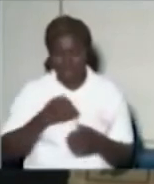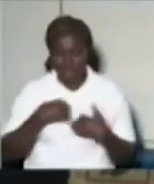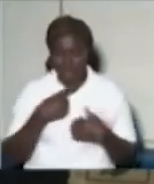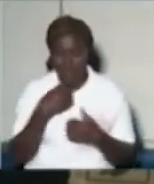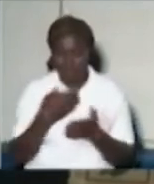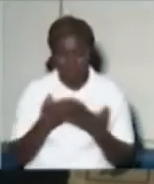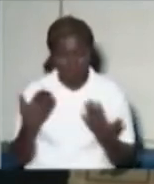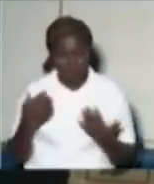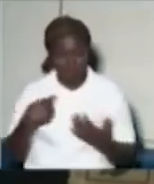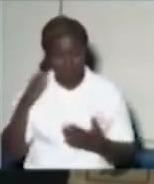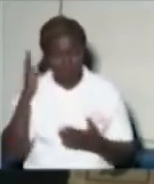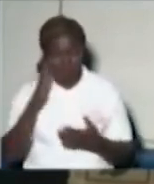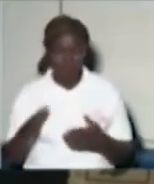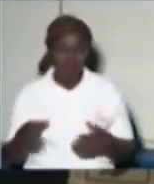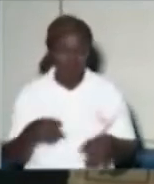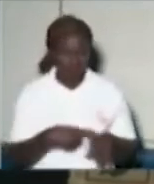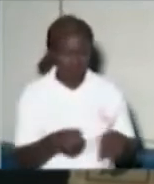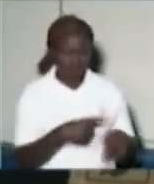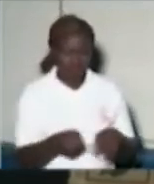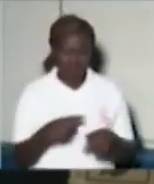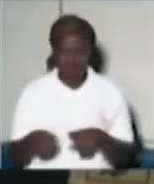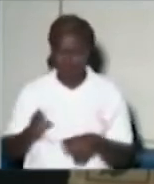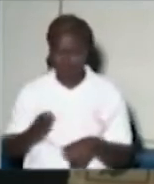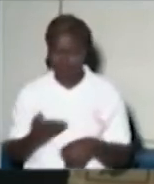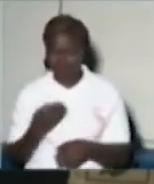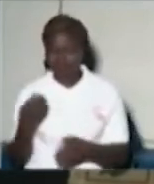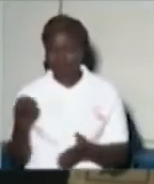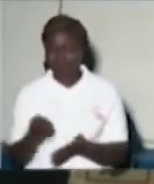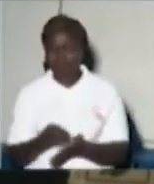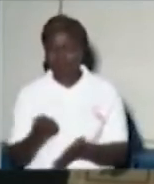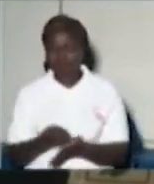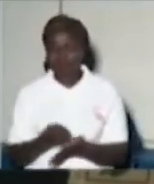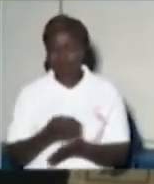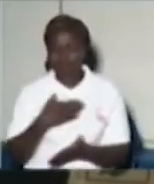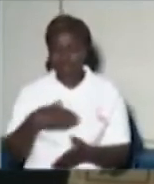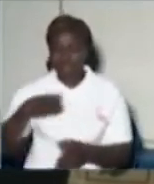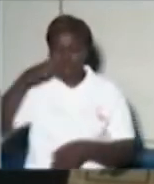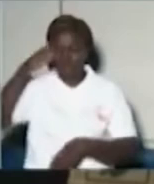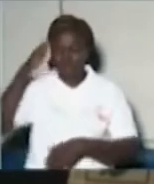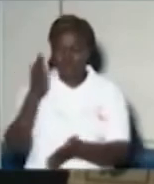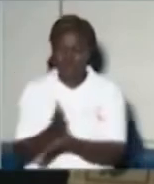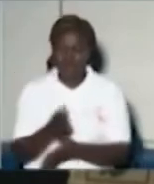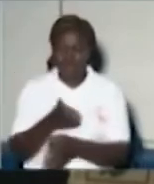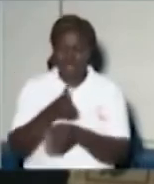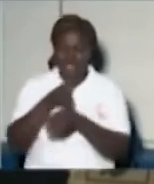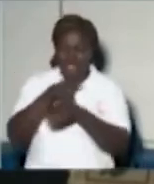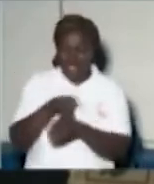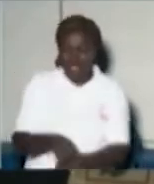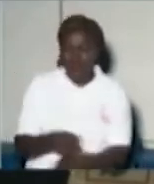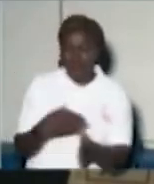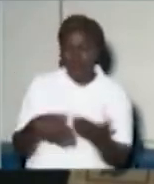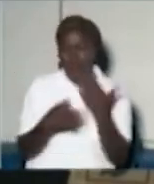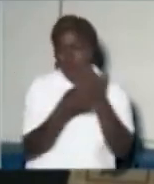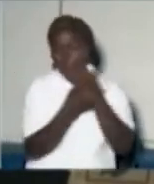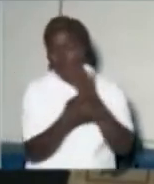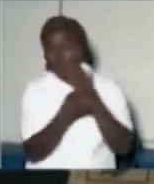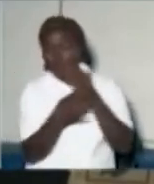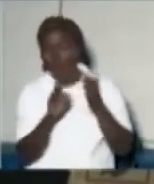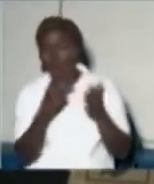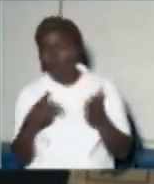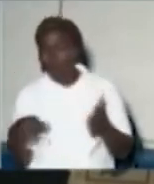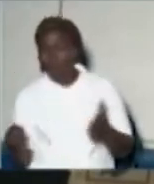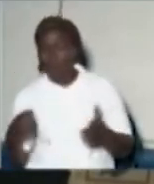to diversify the economy and stop the dependency of on oil products, we'll